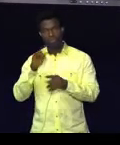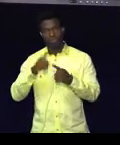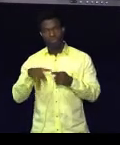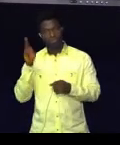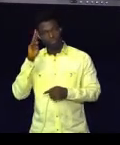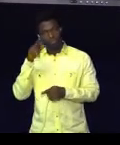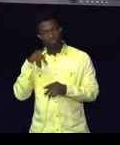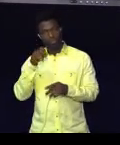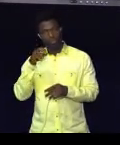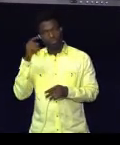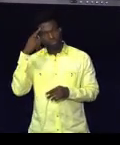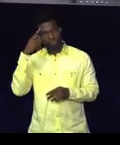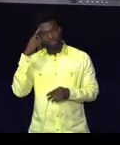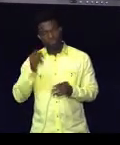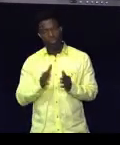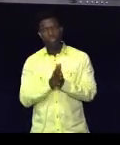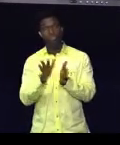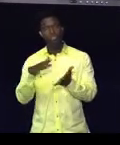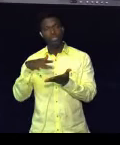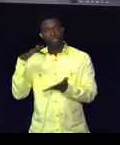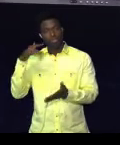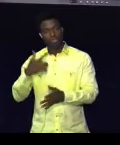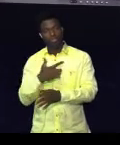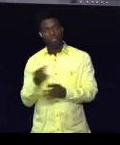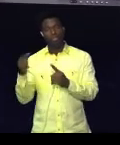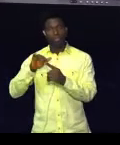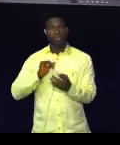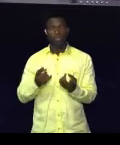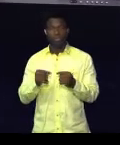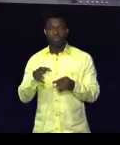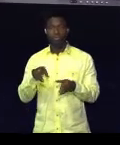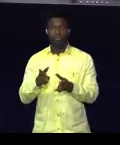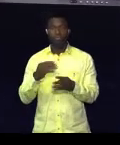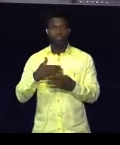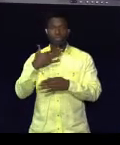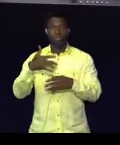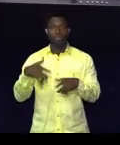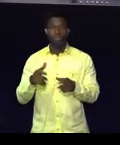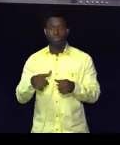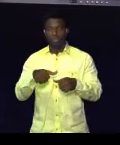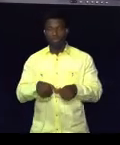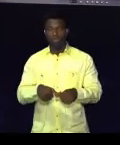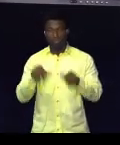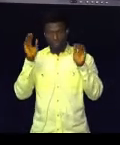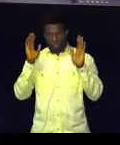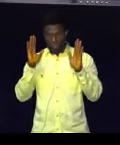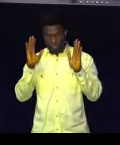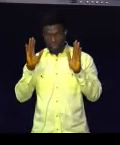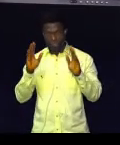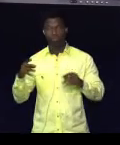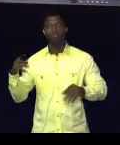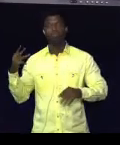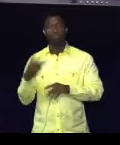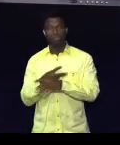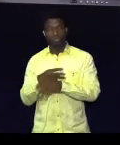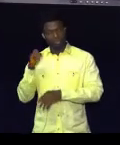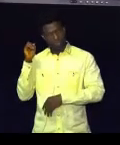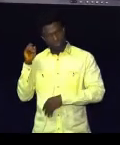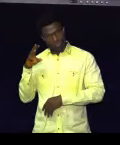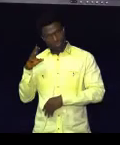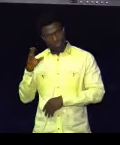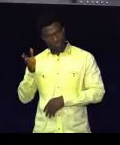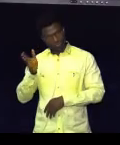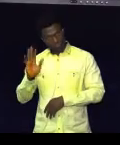Popo for the general studies lesson. Till I come your way in the next class, remain wonderful mathemagicians.